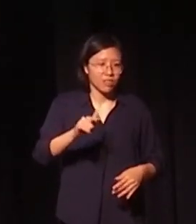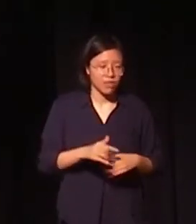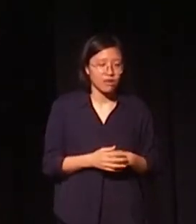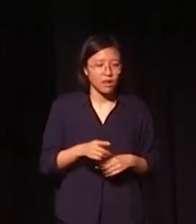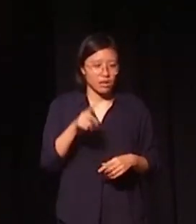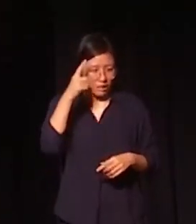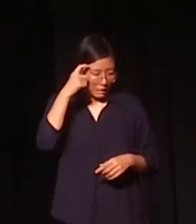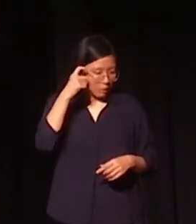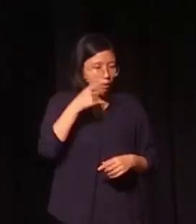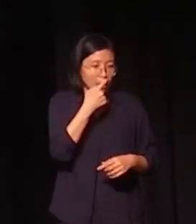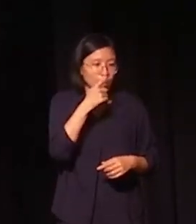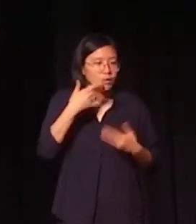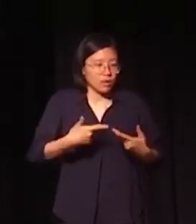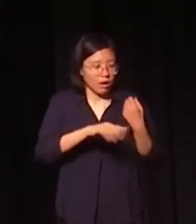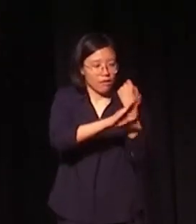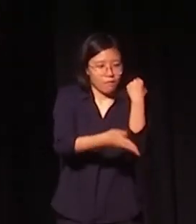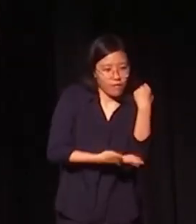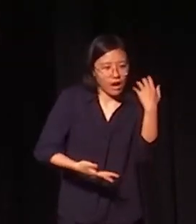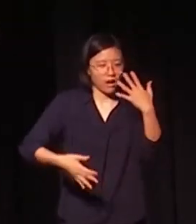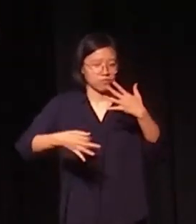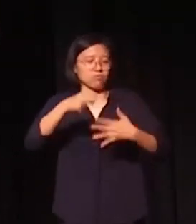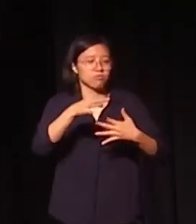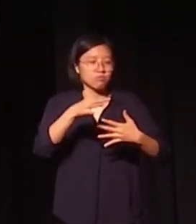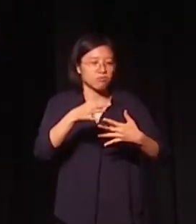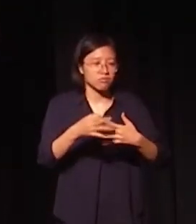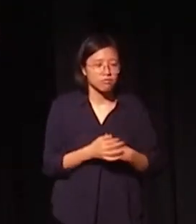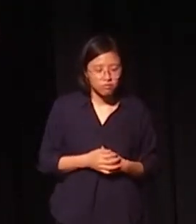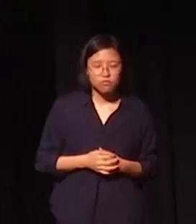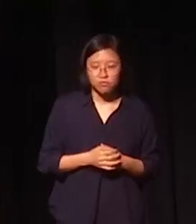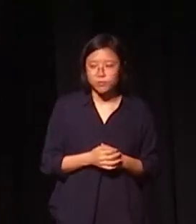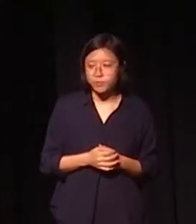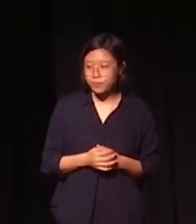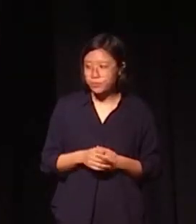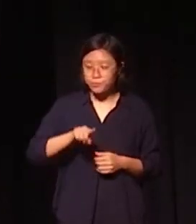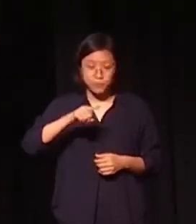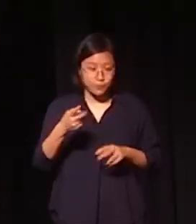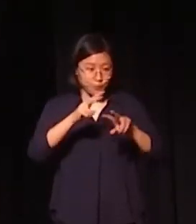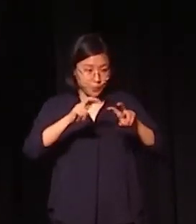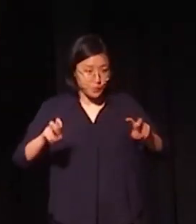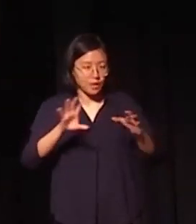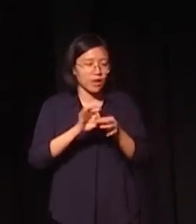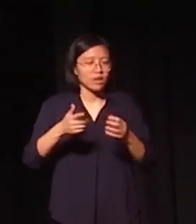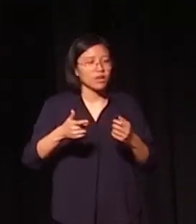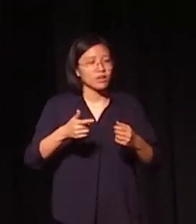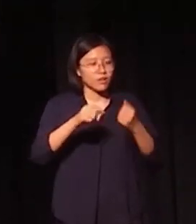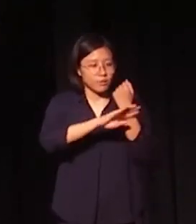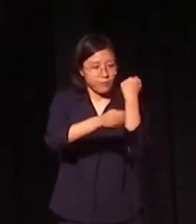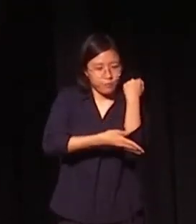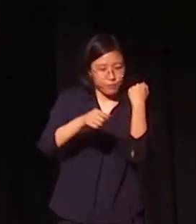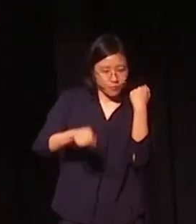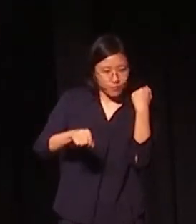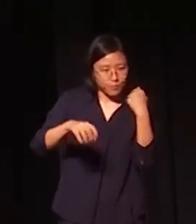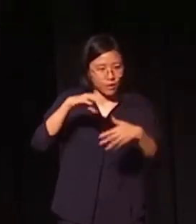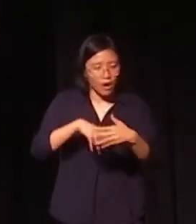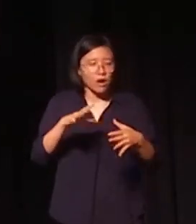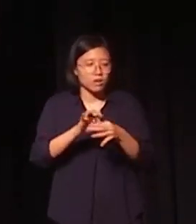UK. Another element of the research I've done in court is looking at whether it's appropriate to use